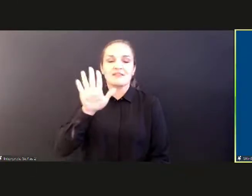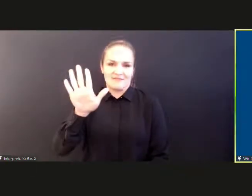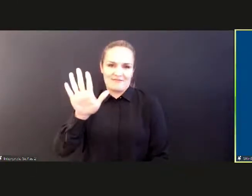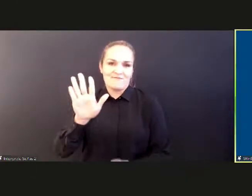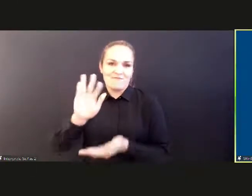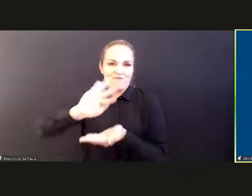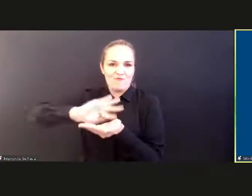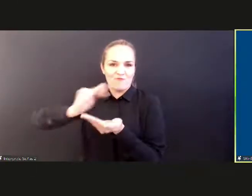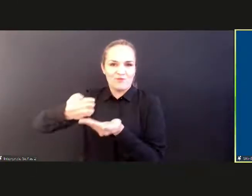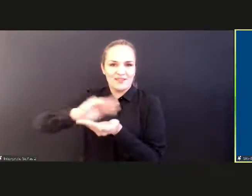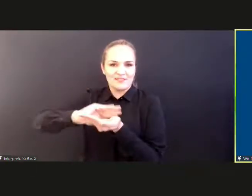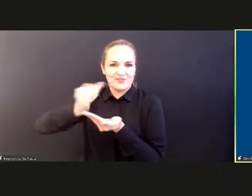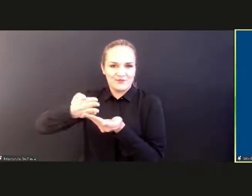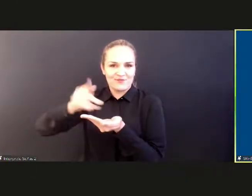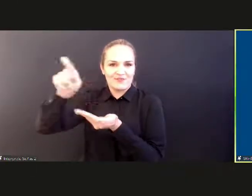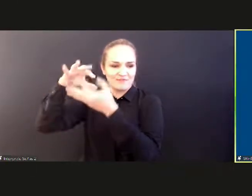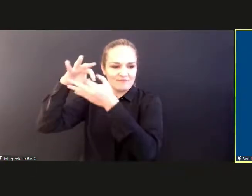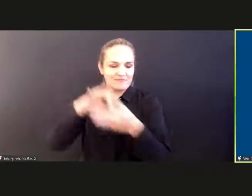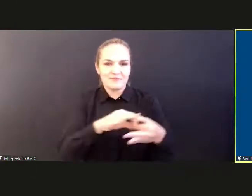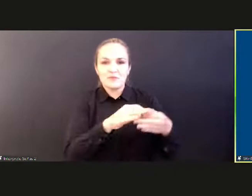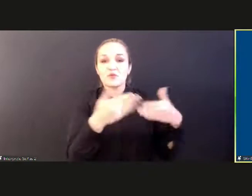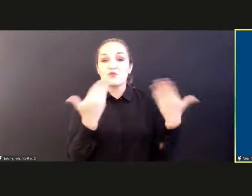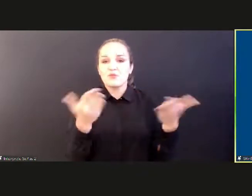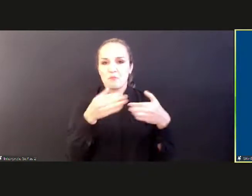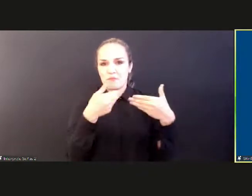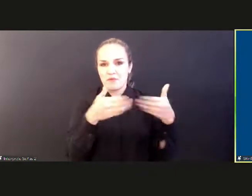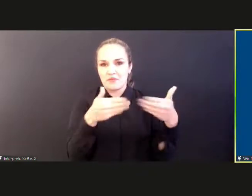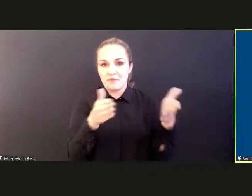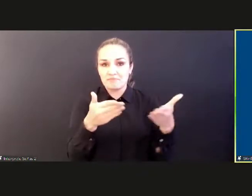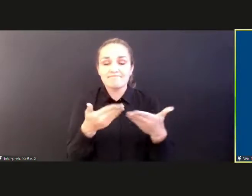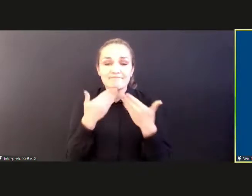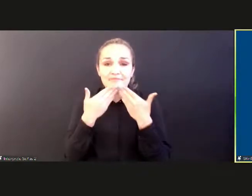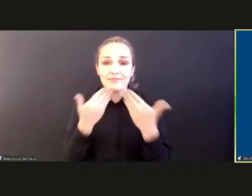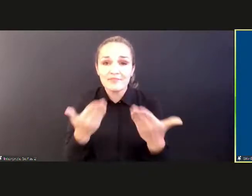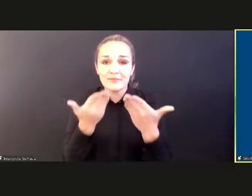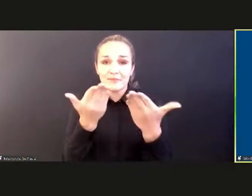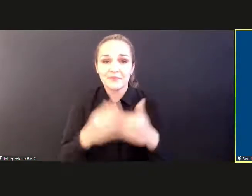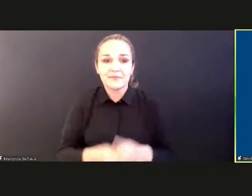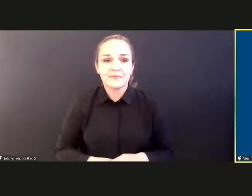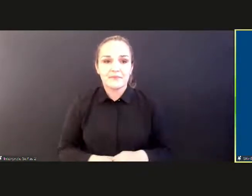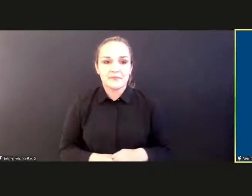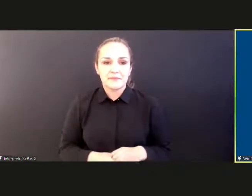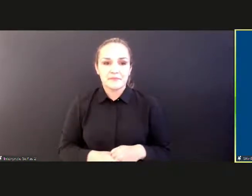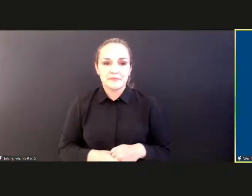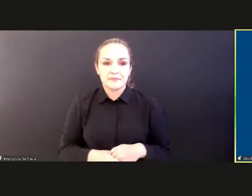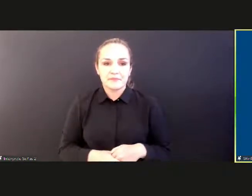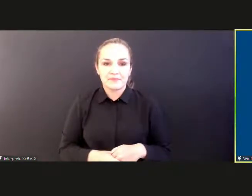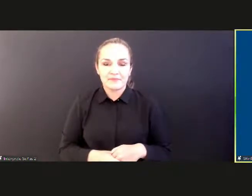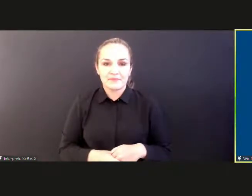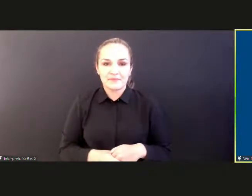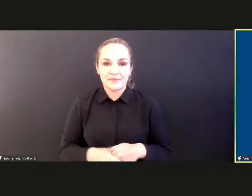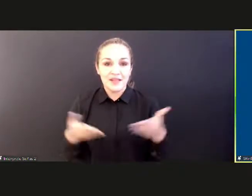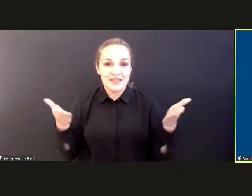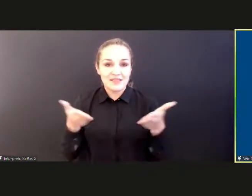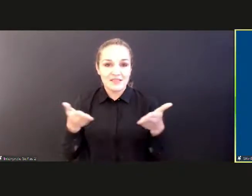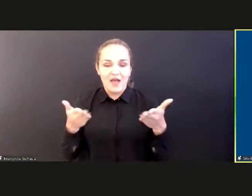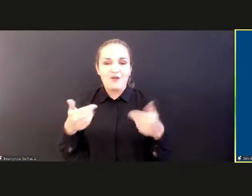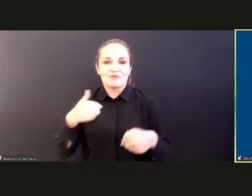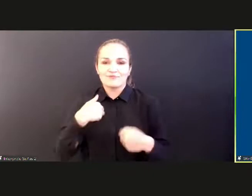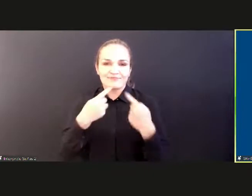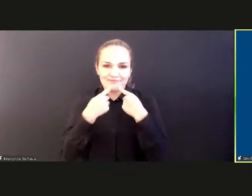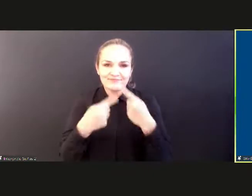Nano. Ayer en el High Level Forum hablamos todos inglés, entonces voy a cambiar hoy al español.